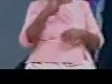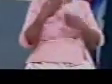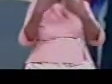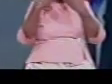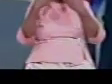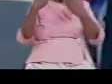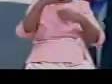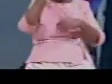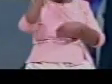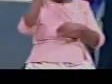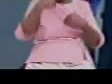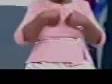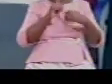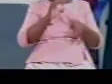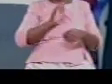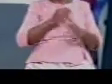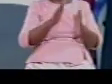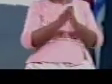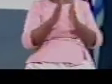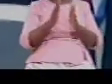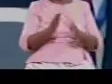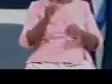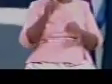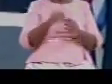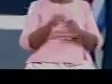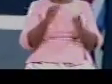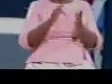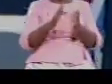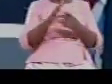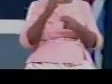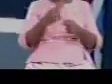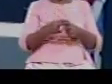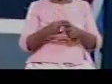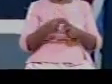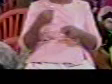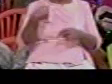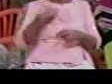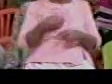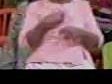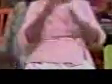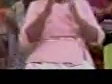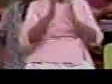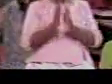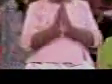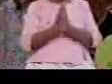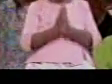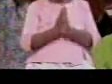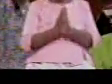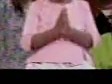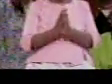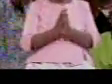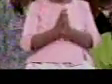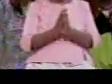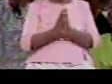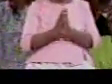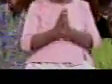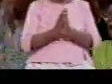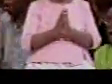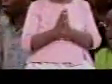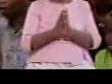answered our prayer. In Jesus' name, we pray.